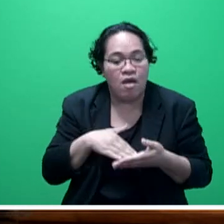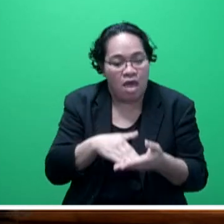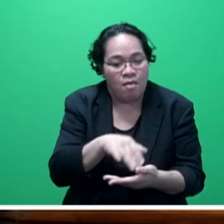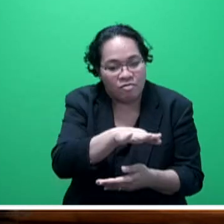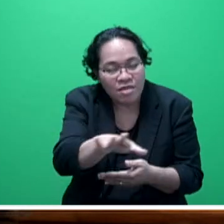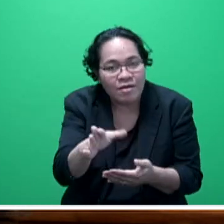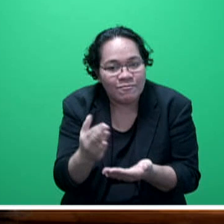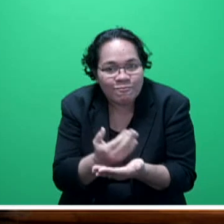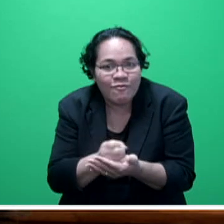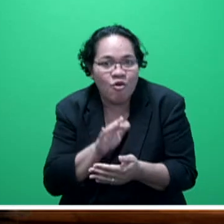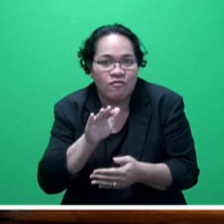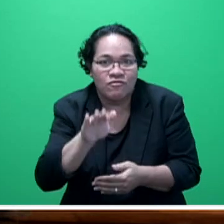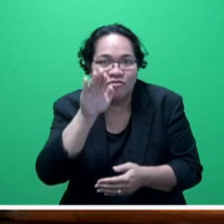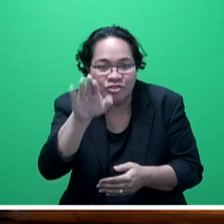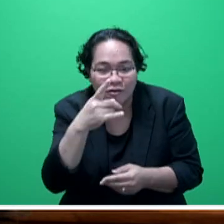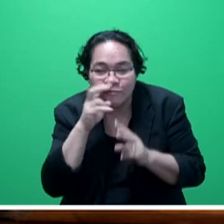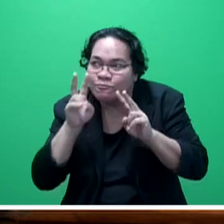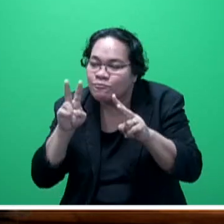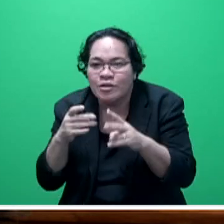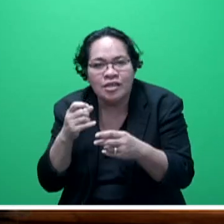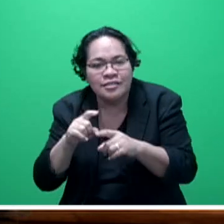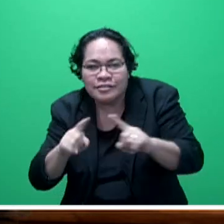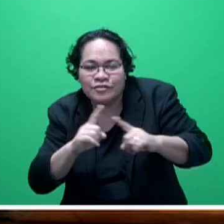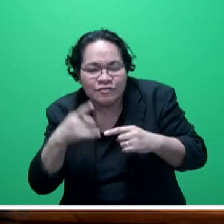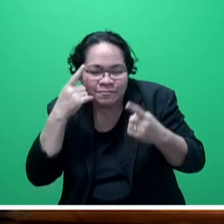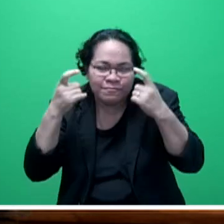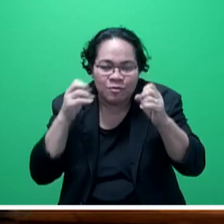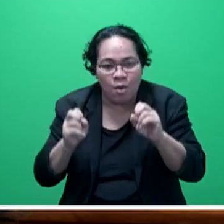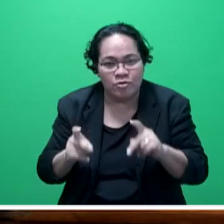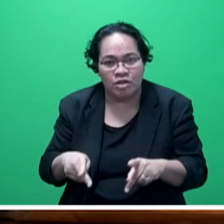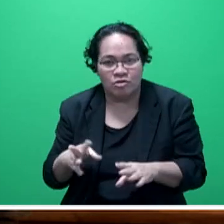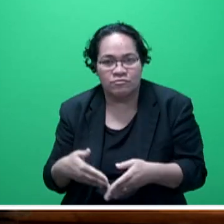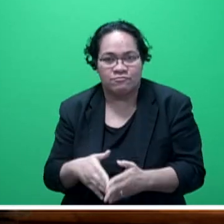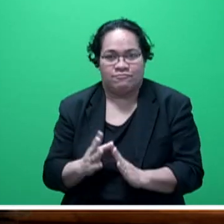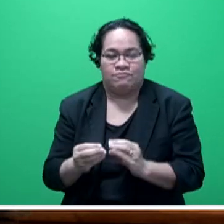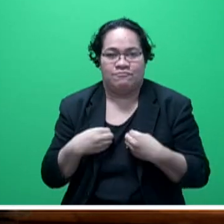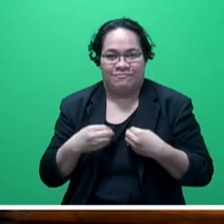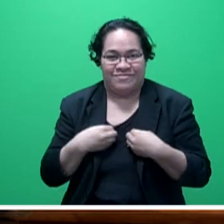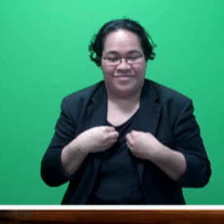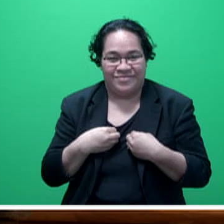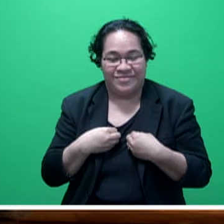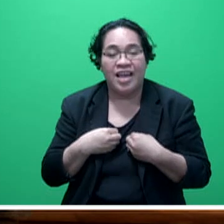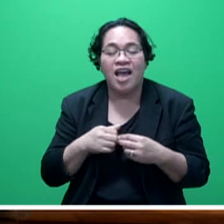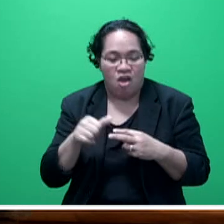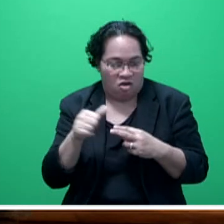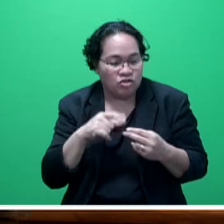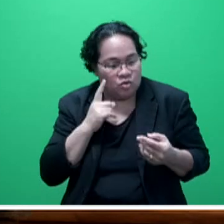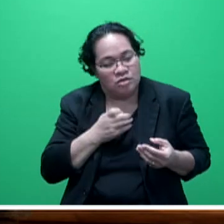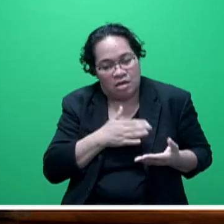future by exploring income-generating opportunities, along with amenities and